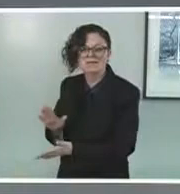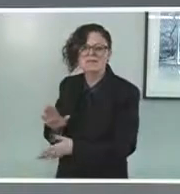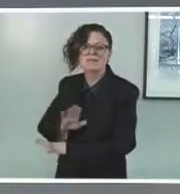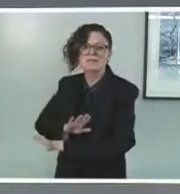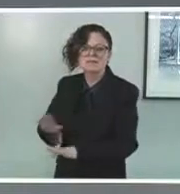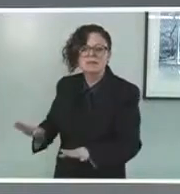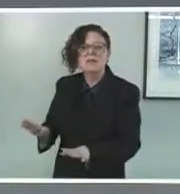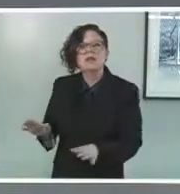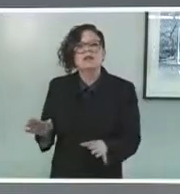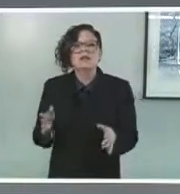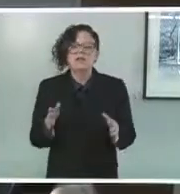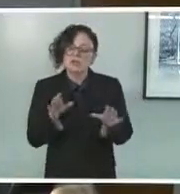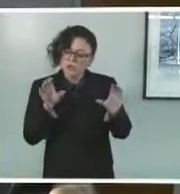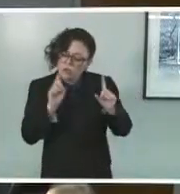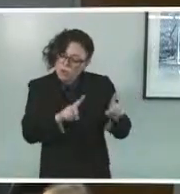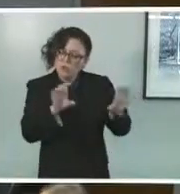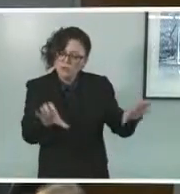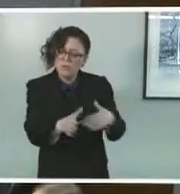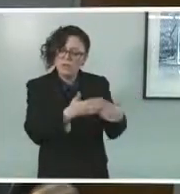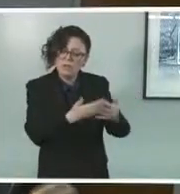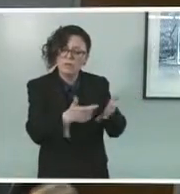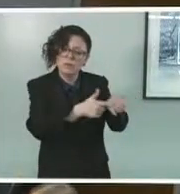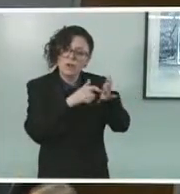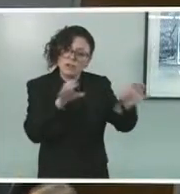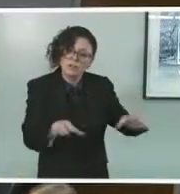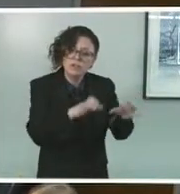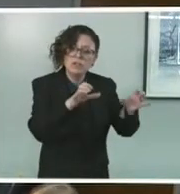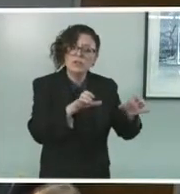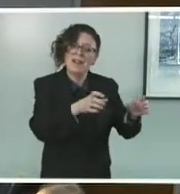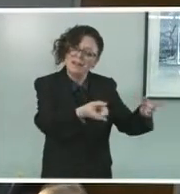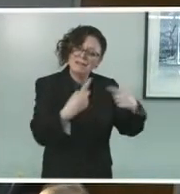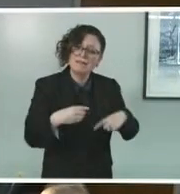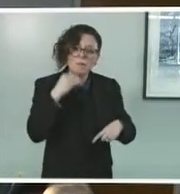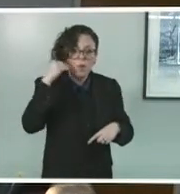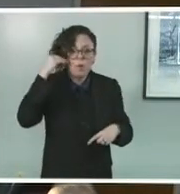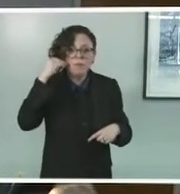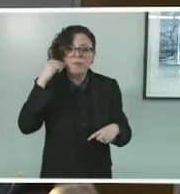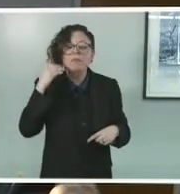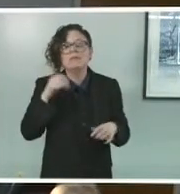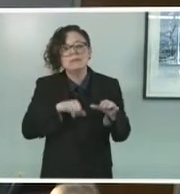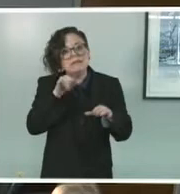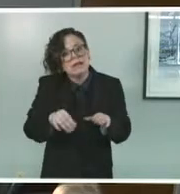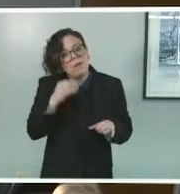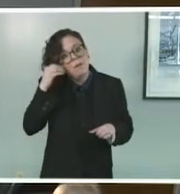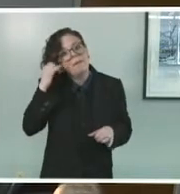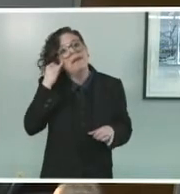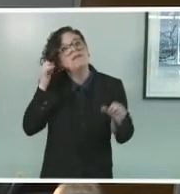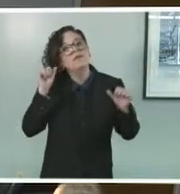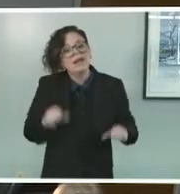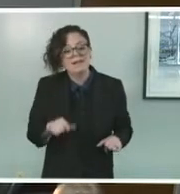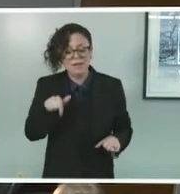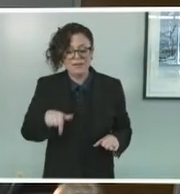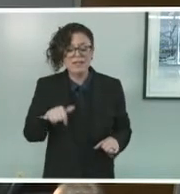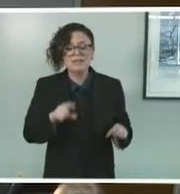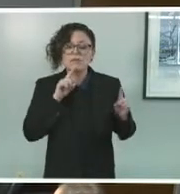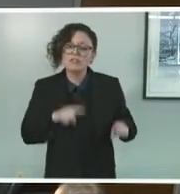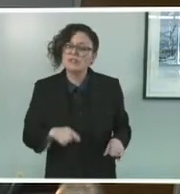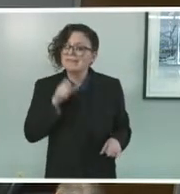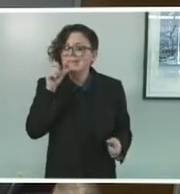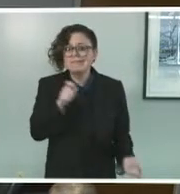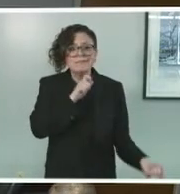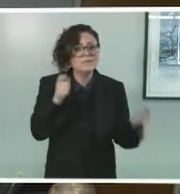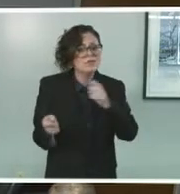but try and stay home when you can. Excellent point. And I think we should probably mention, because this order did not change anything